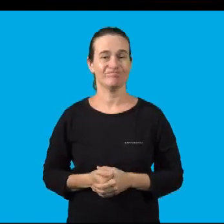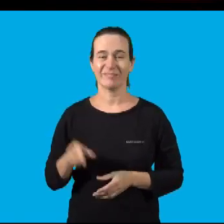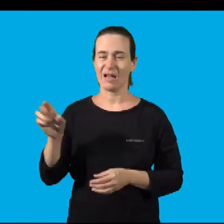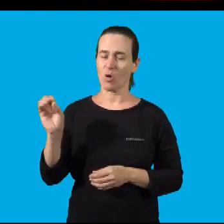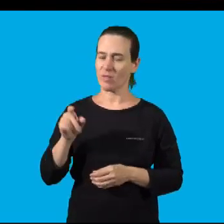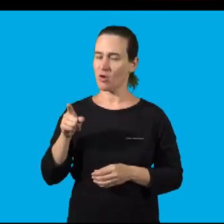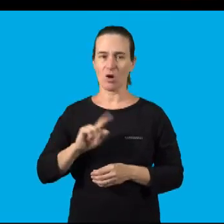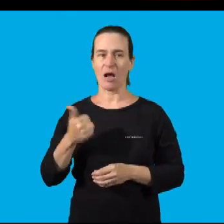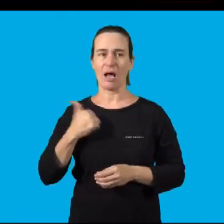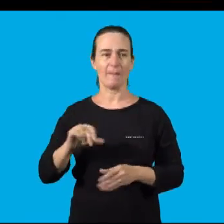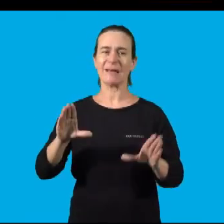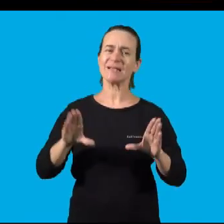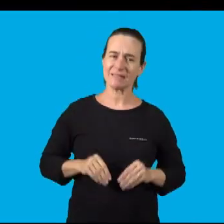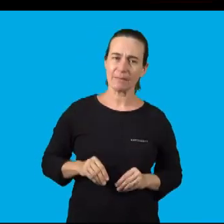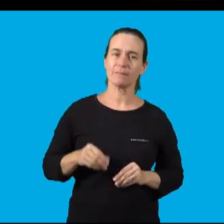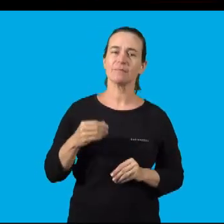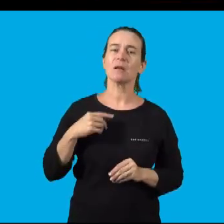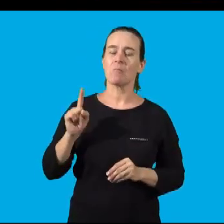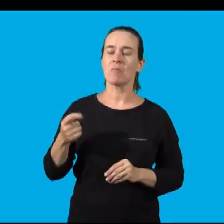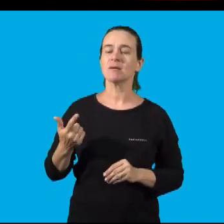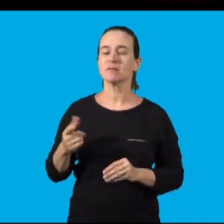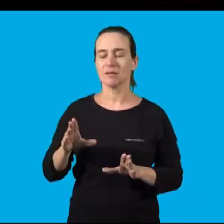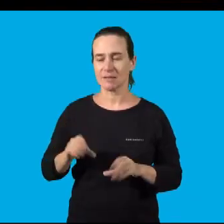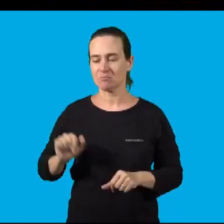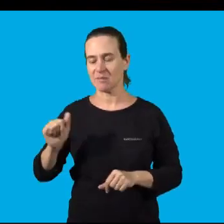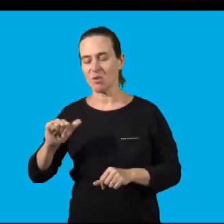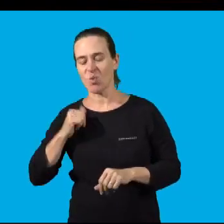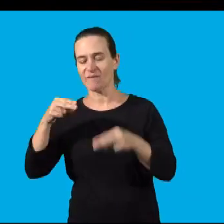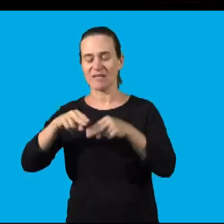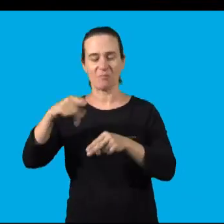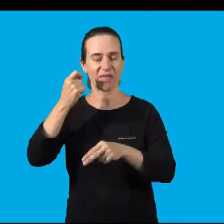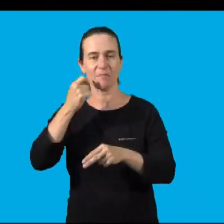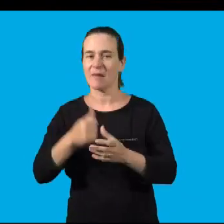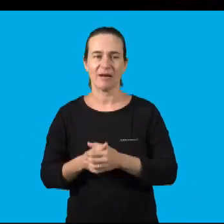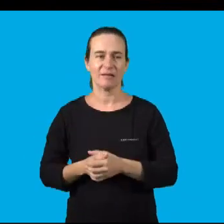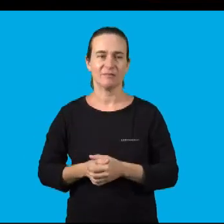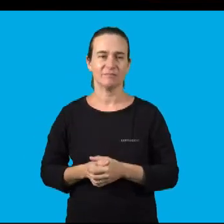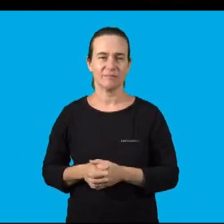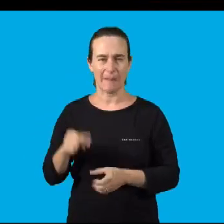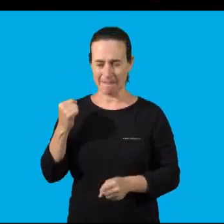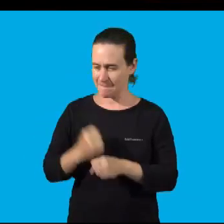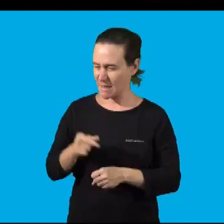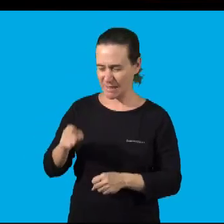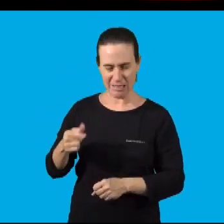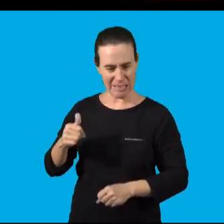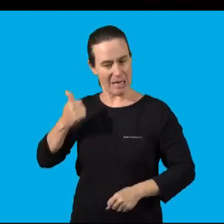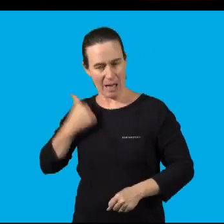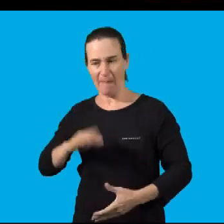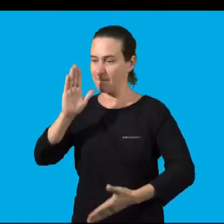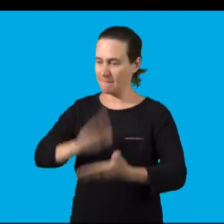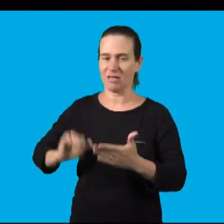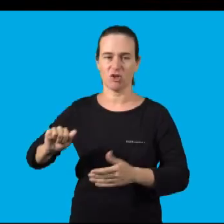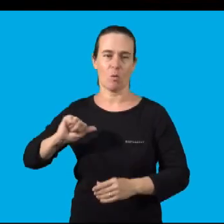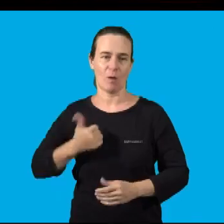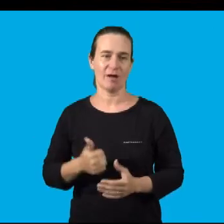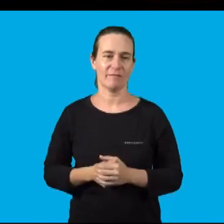is unwilling to accept that he should just accept Desdemona's betrayal, which intensifies his determination